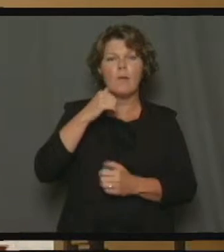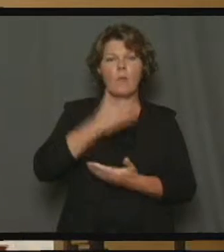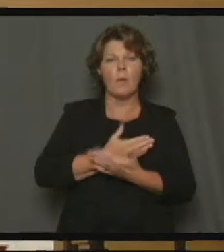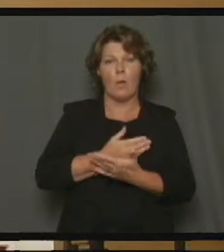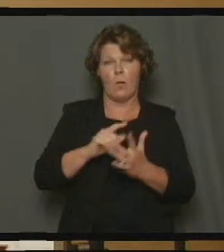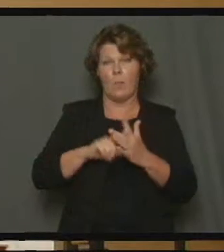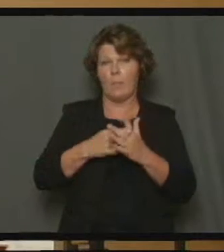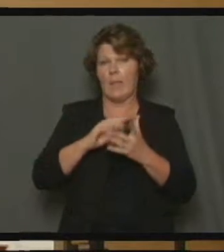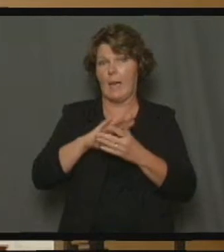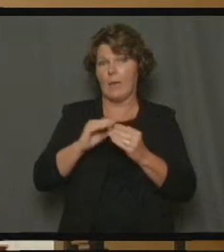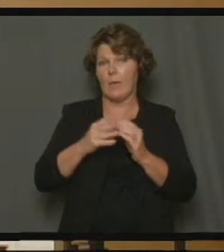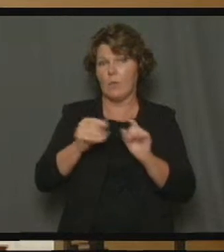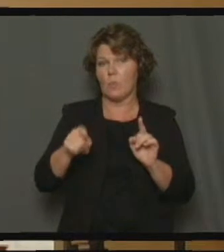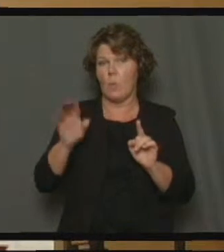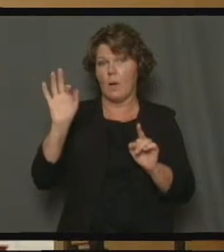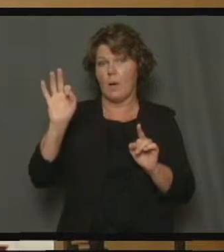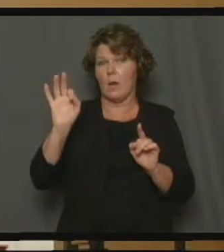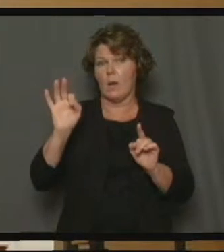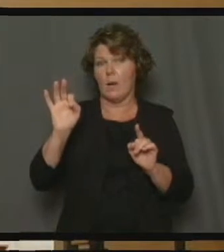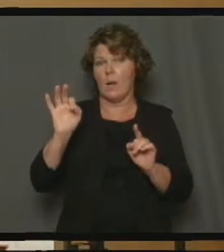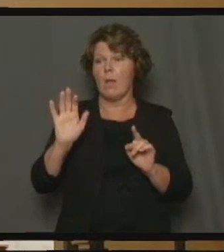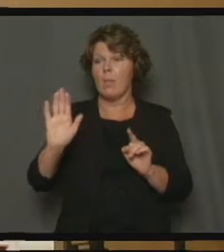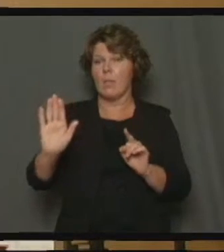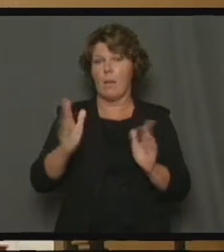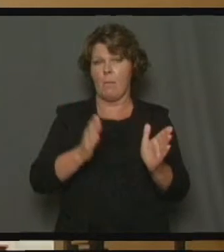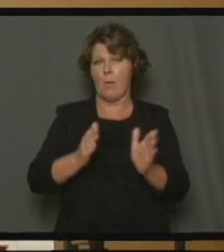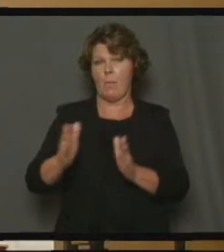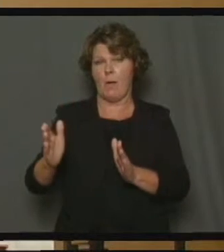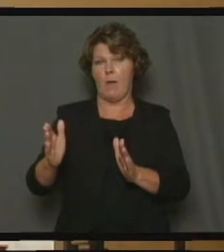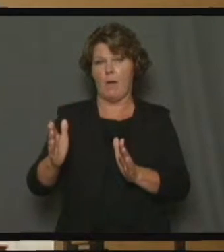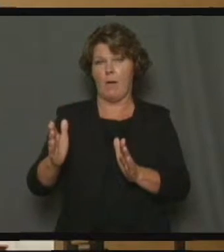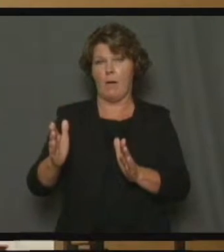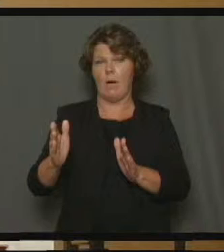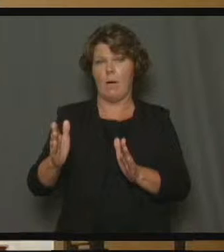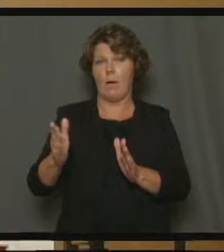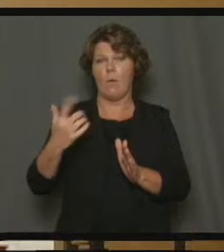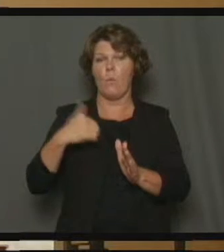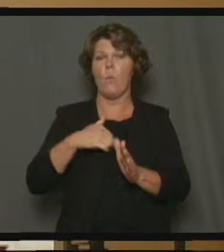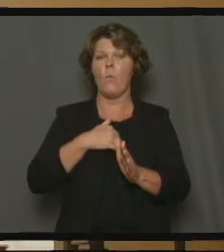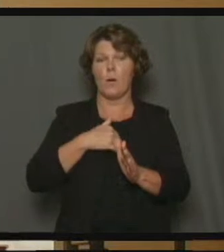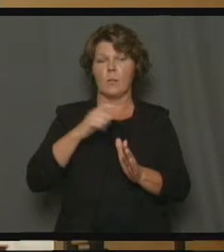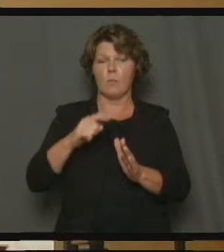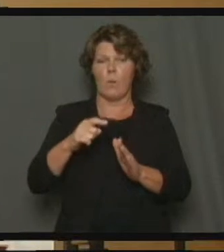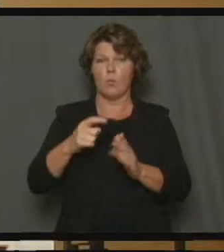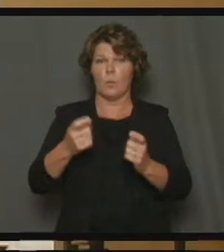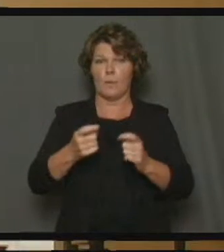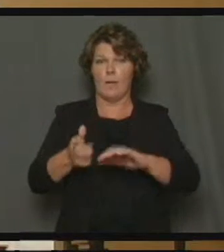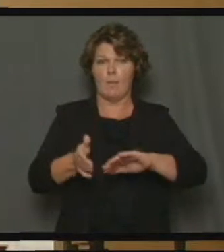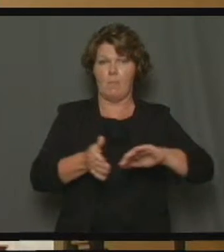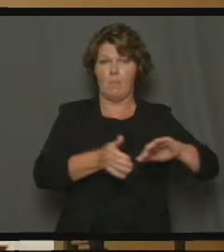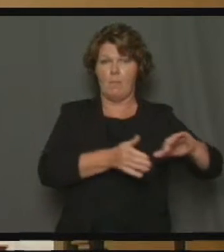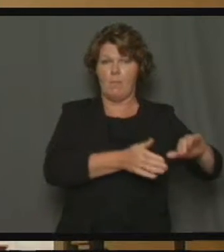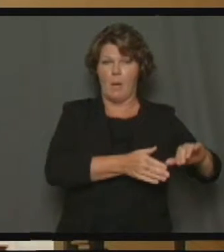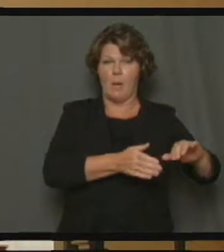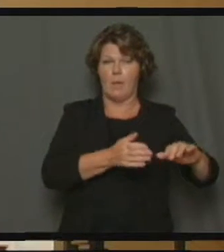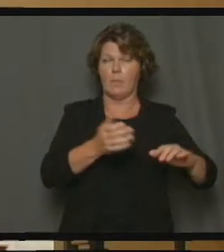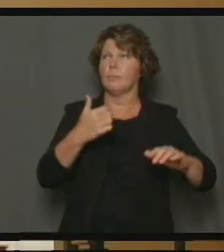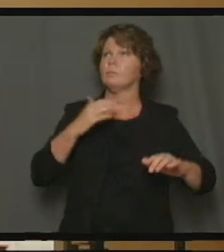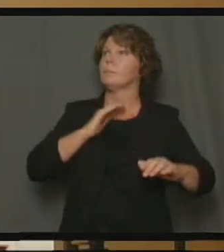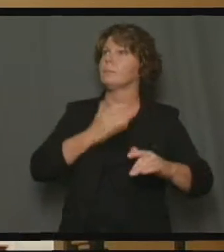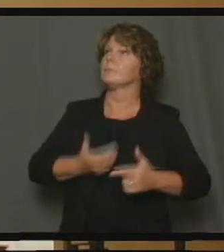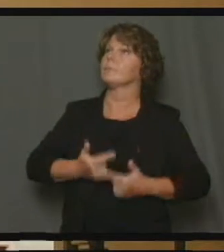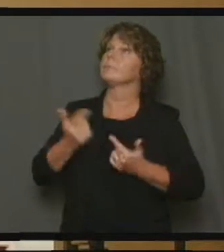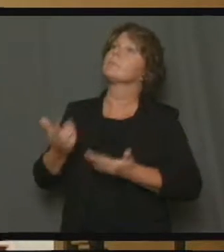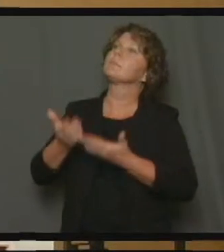sermon, as people who have been prepared, we are called to put aside sin and every evil and to offer up our lives